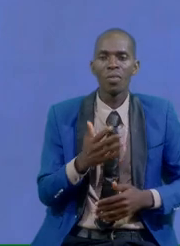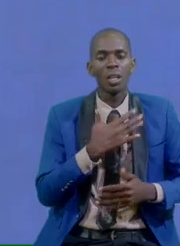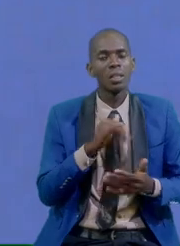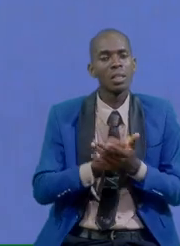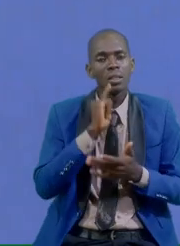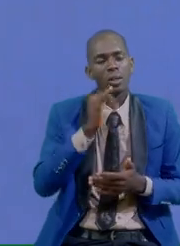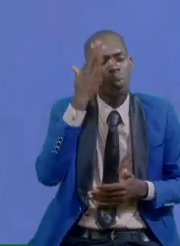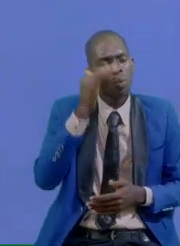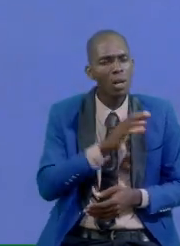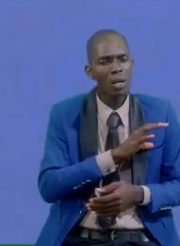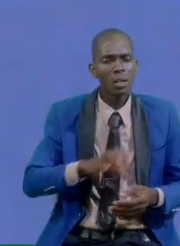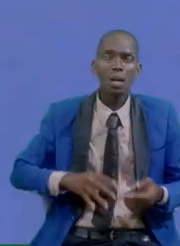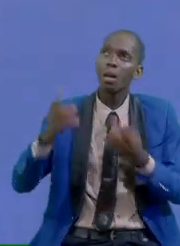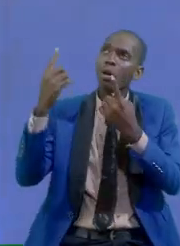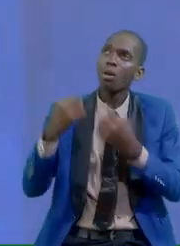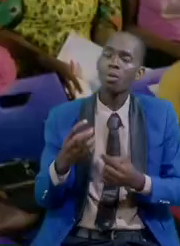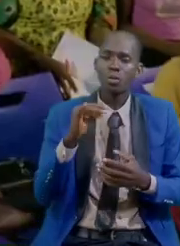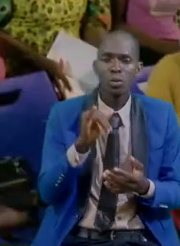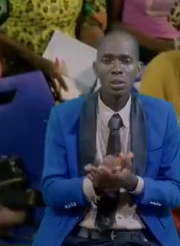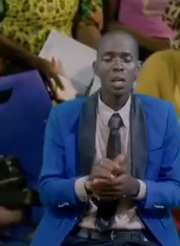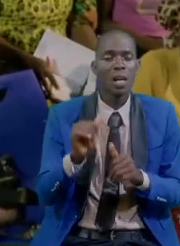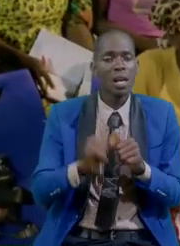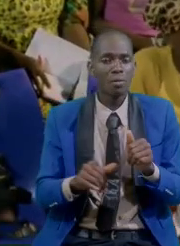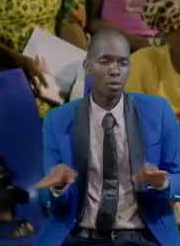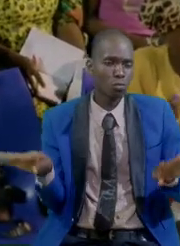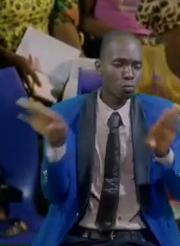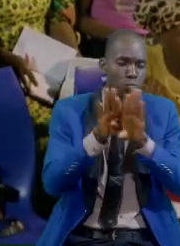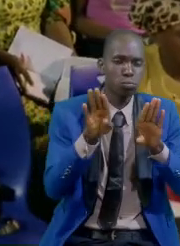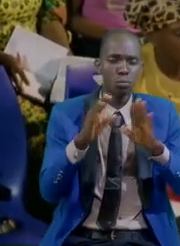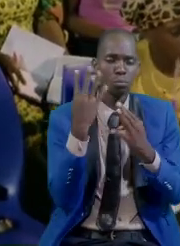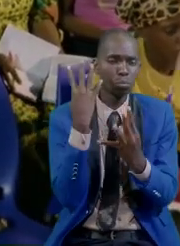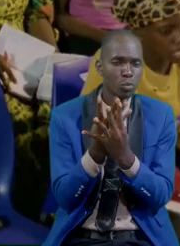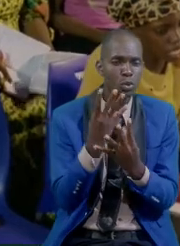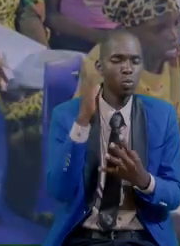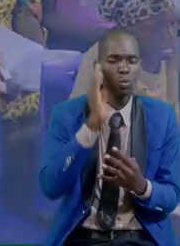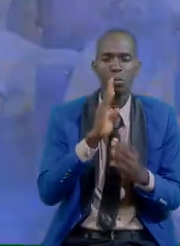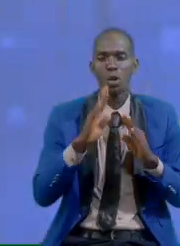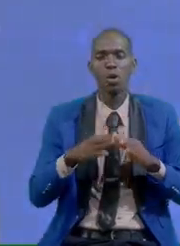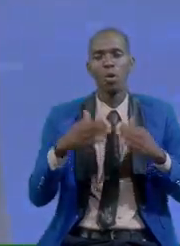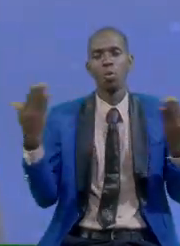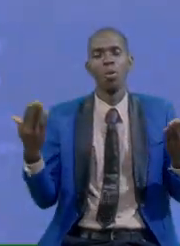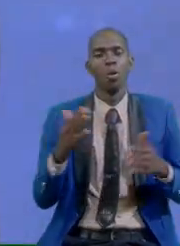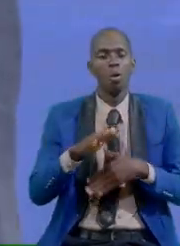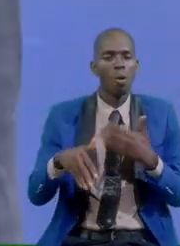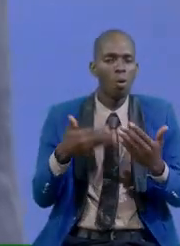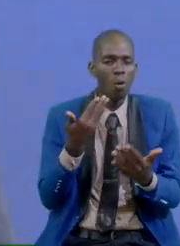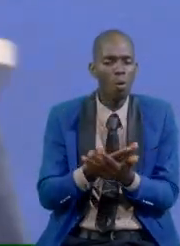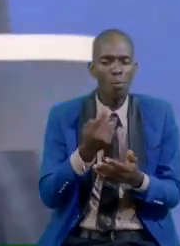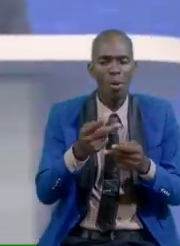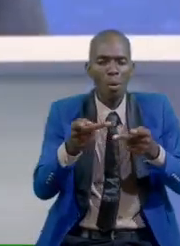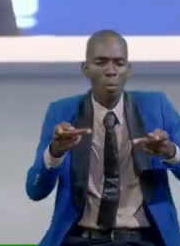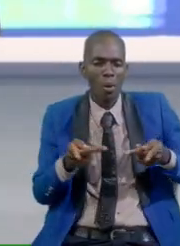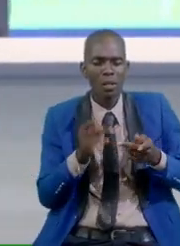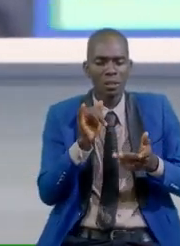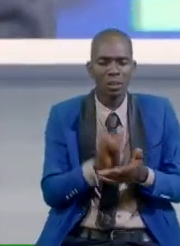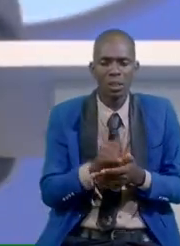every prison tonight will be opened. And all the places, the people of the world, he puts you there